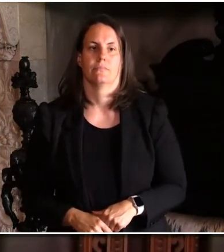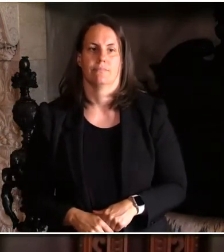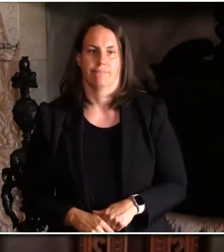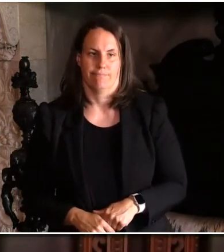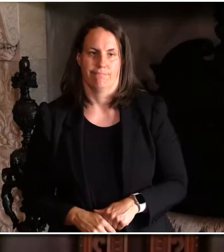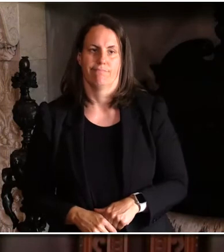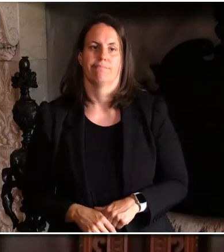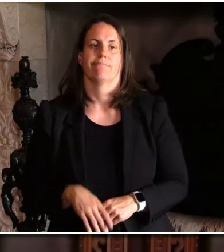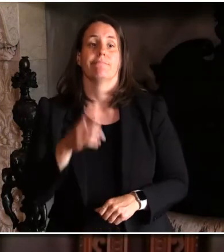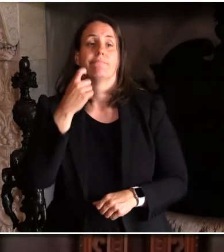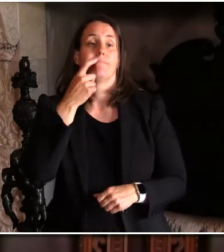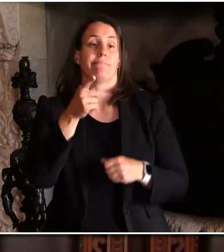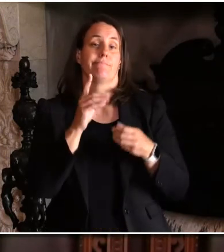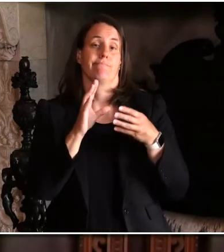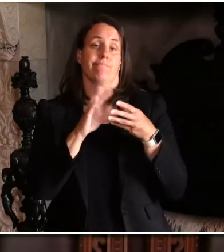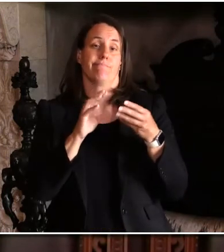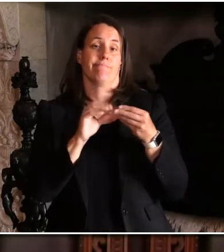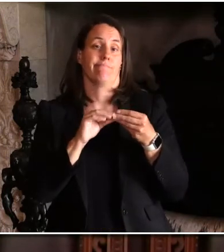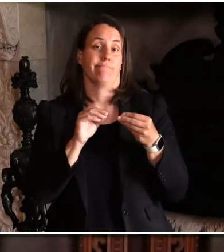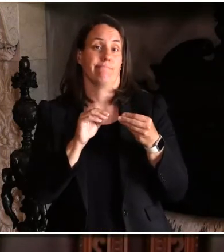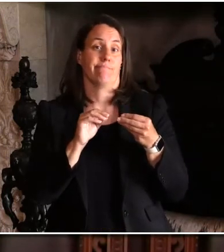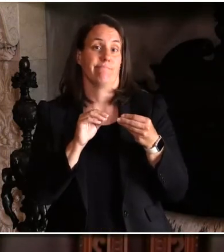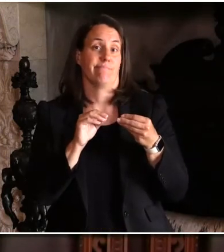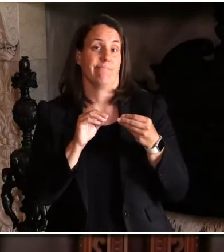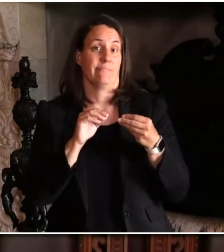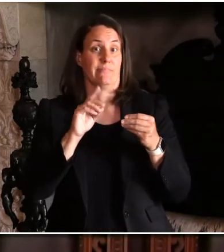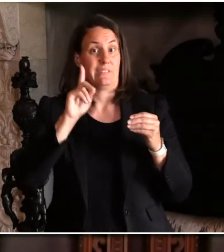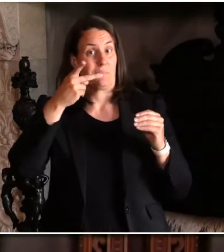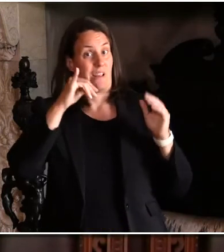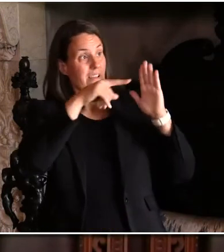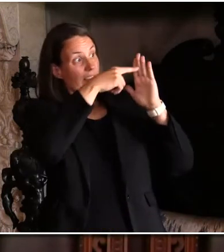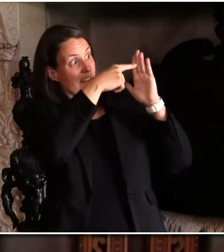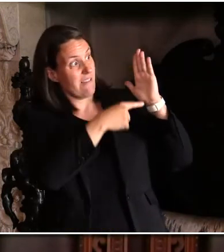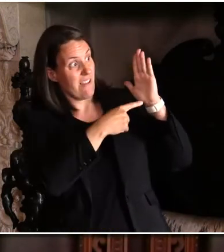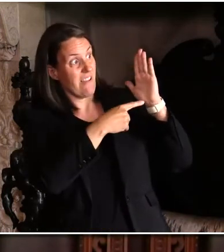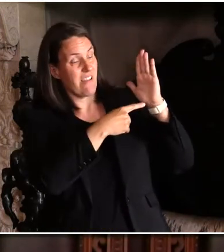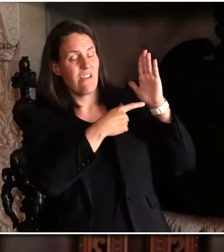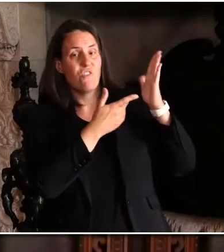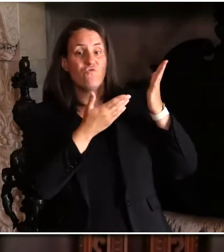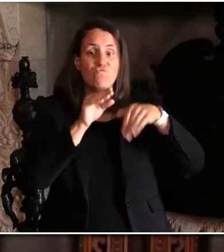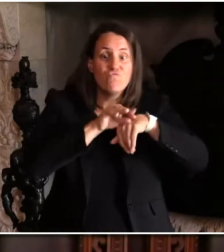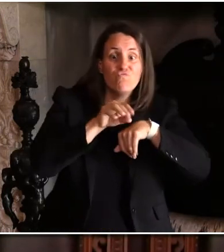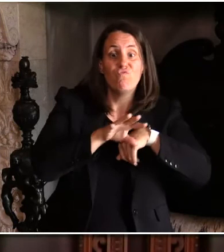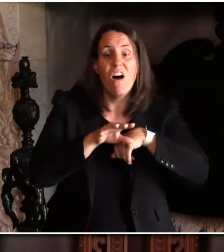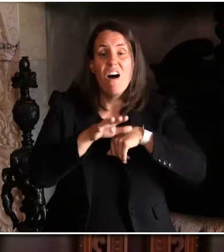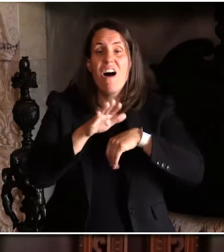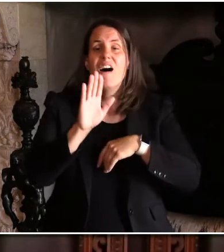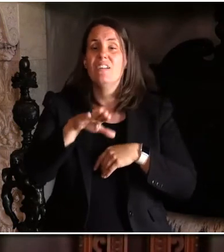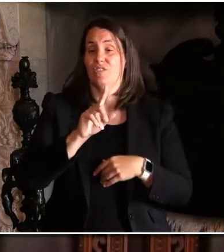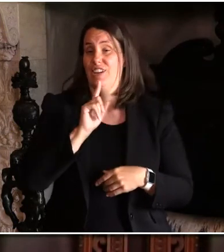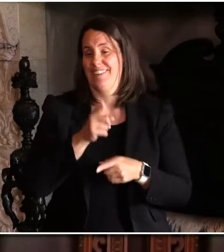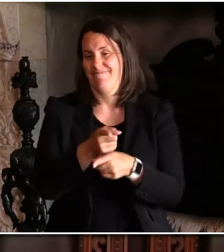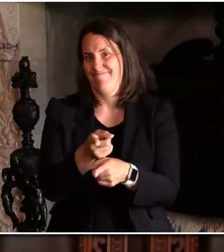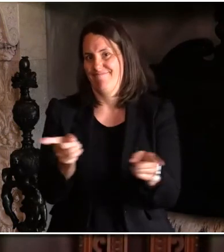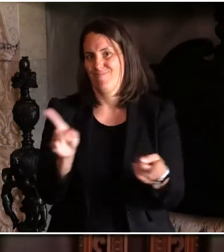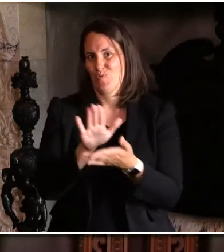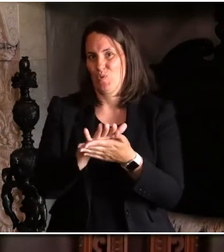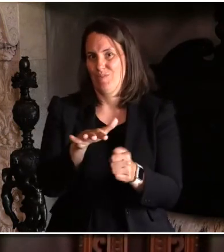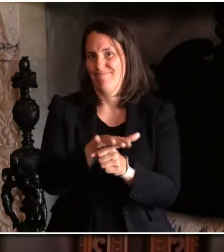going to open. As you know, the department issued guidelines. Guidelines are not, you